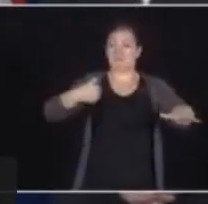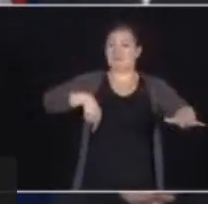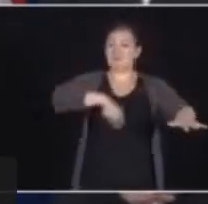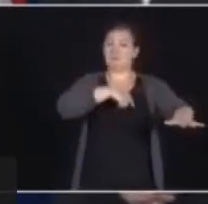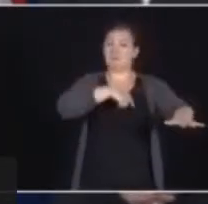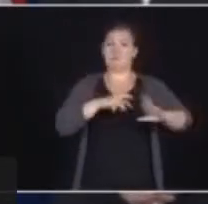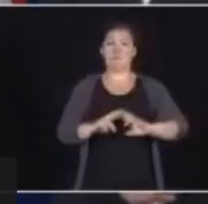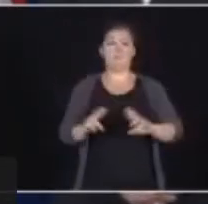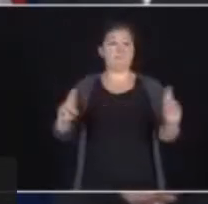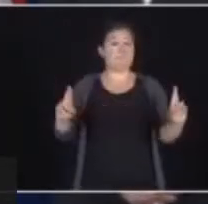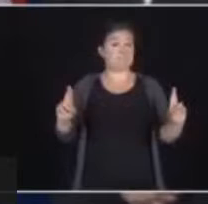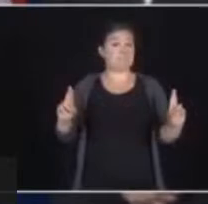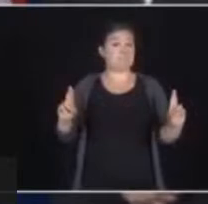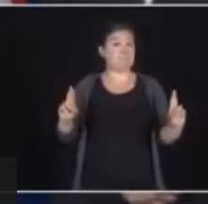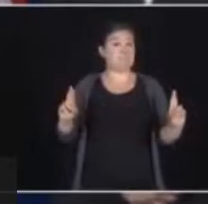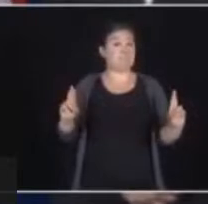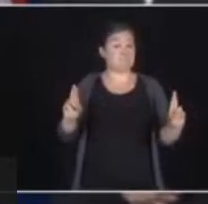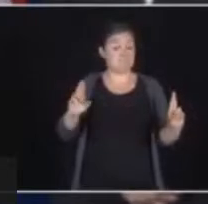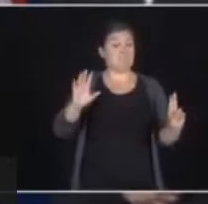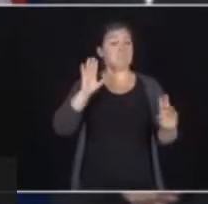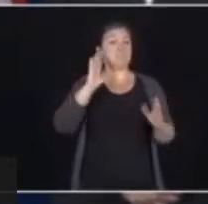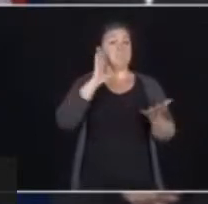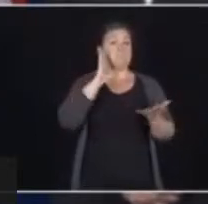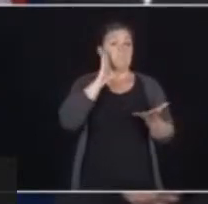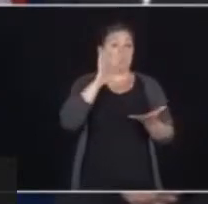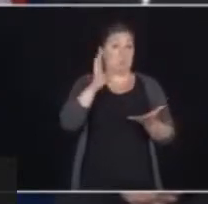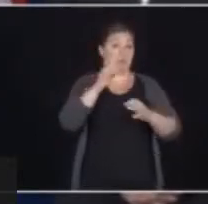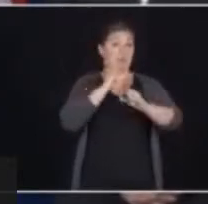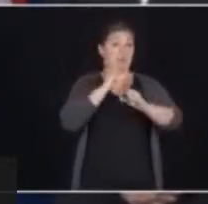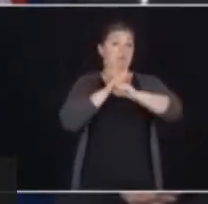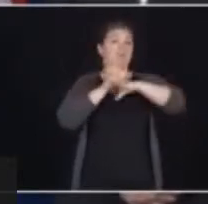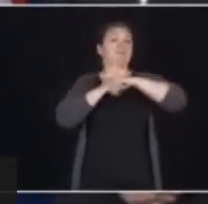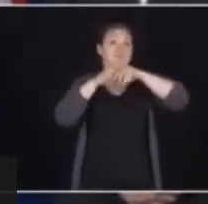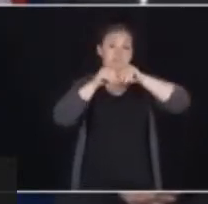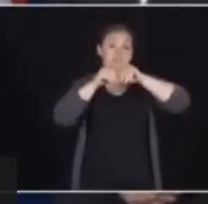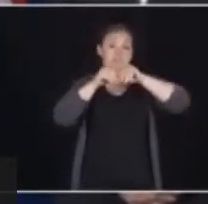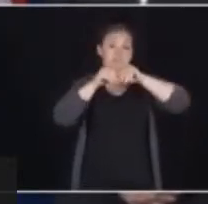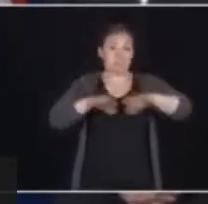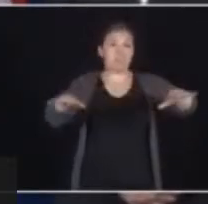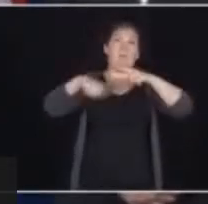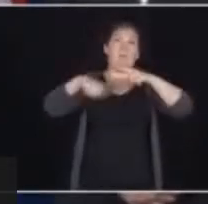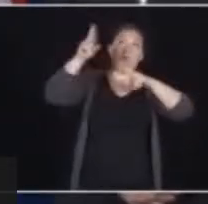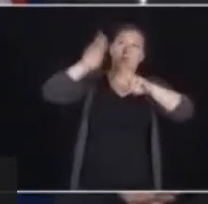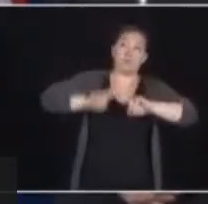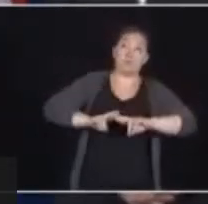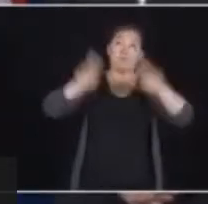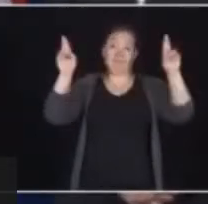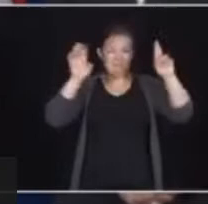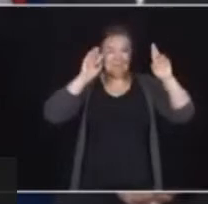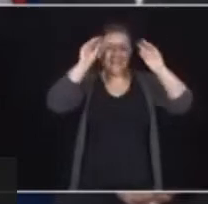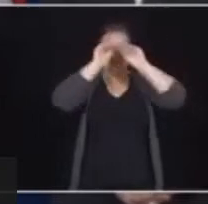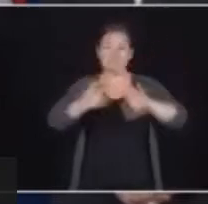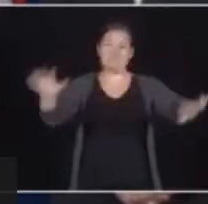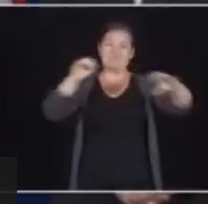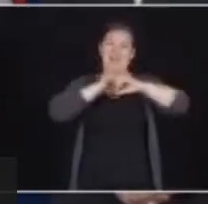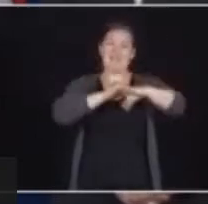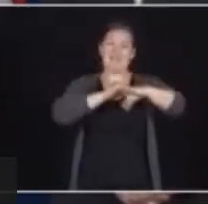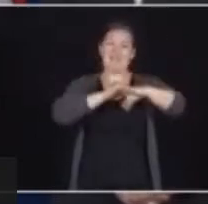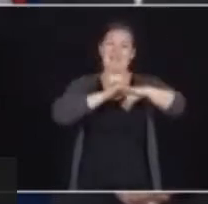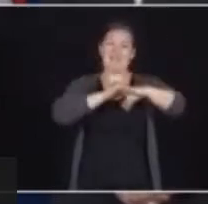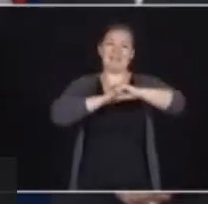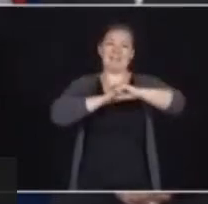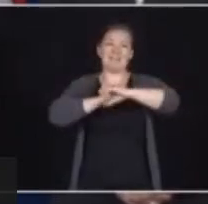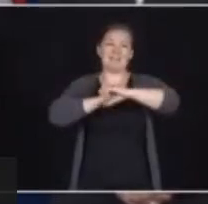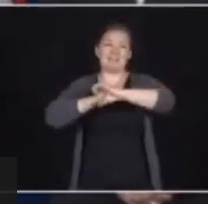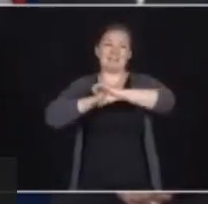we intend to have a vigorous advertising campaign for it because, of course, it'll be available, but it's only going to be useful if